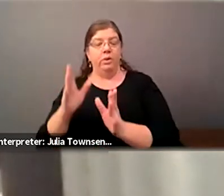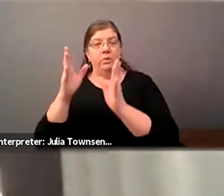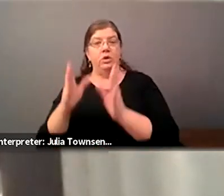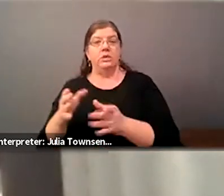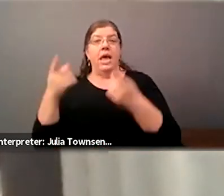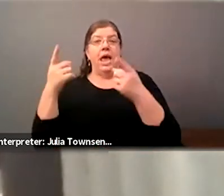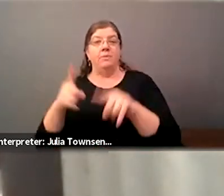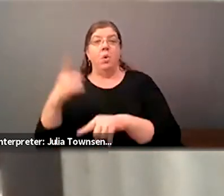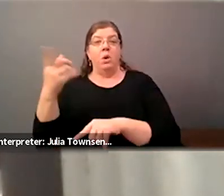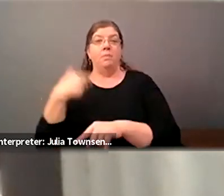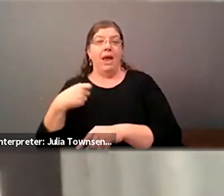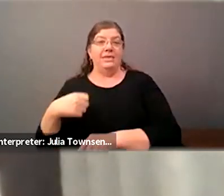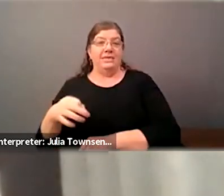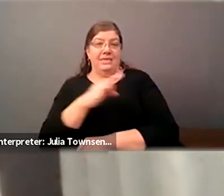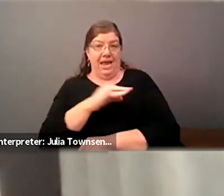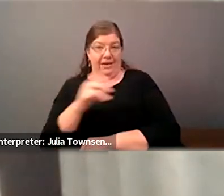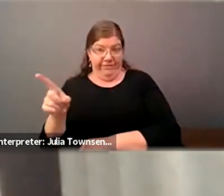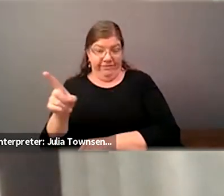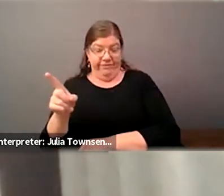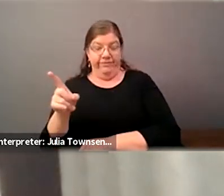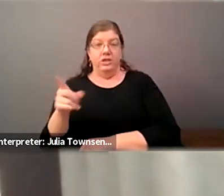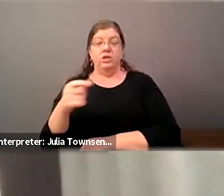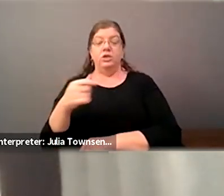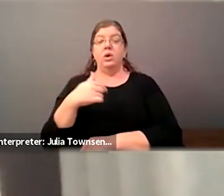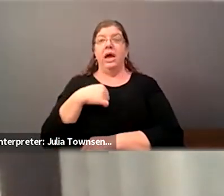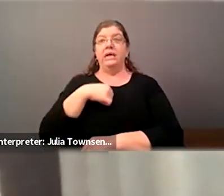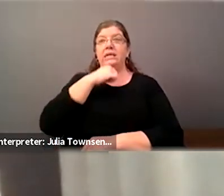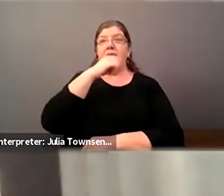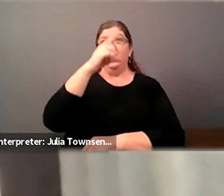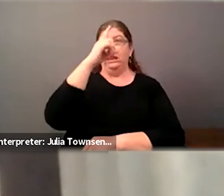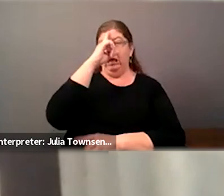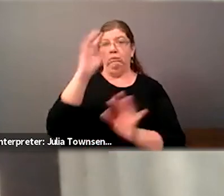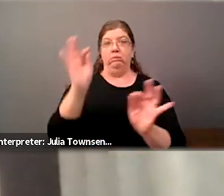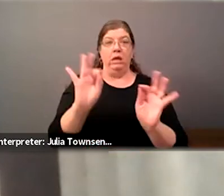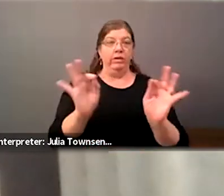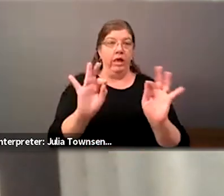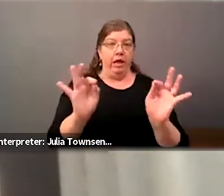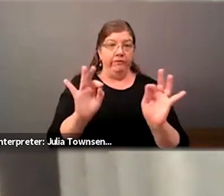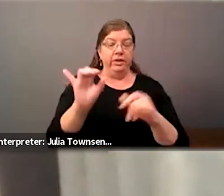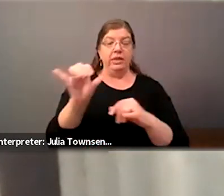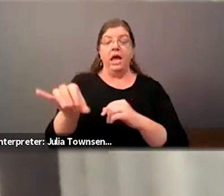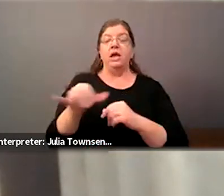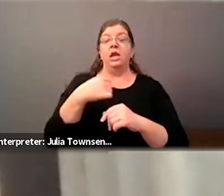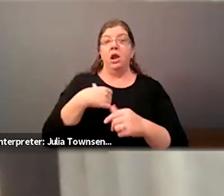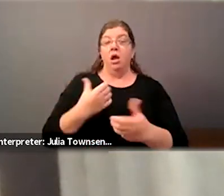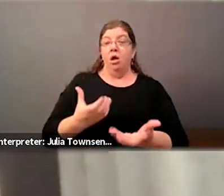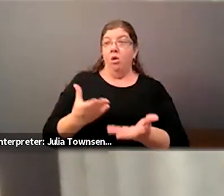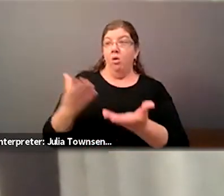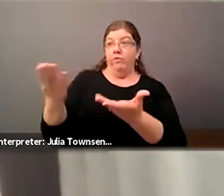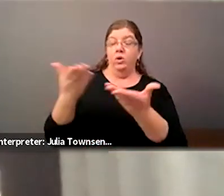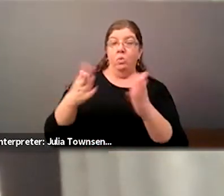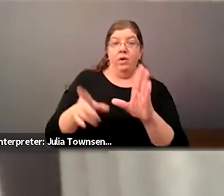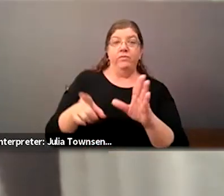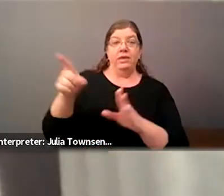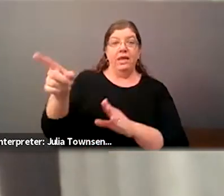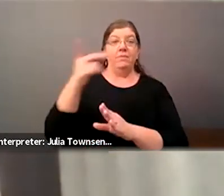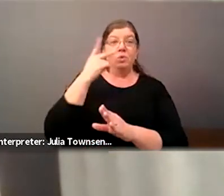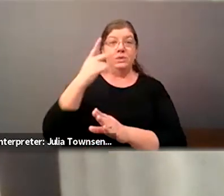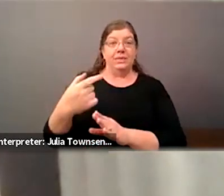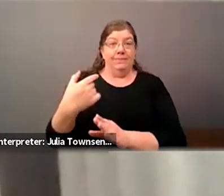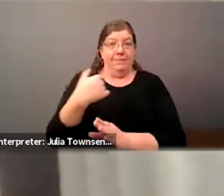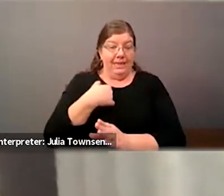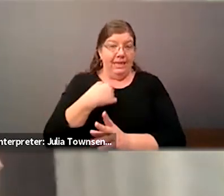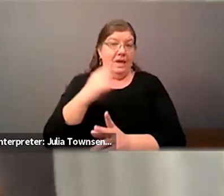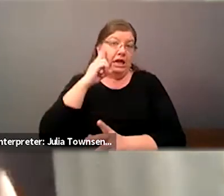to be one of my staff members and i just didn't think much of it and i offered it as a way for them to see me and